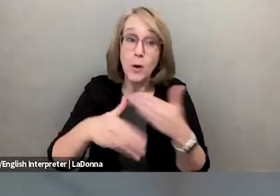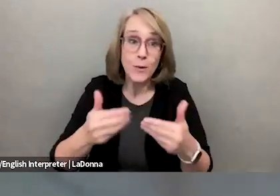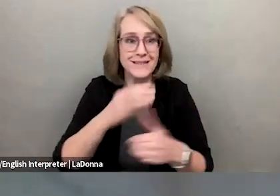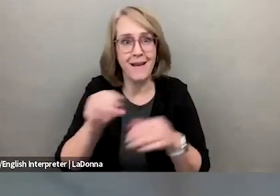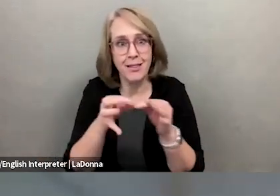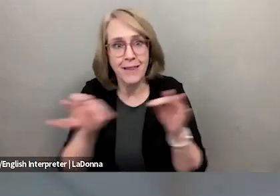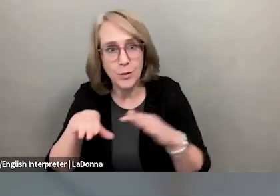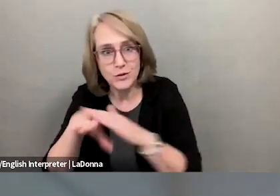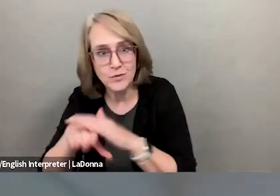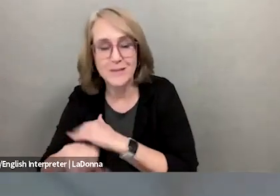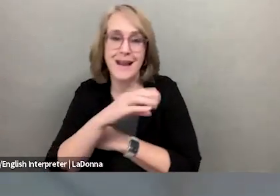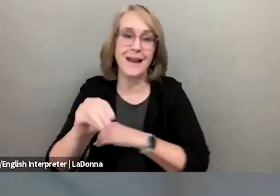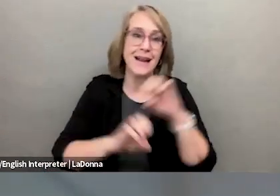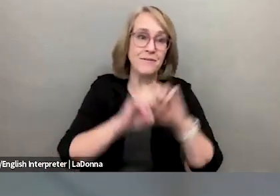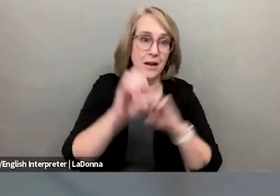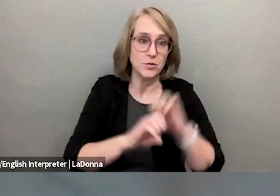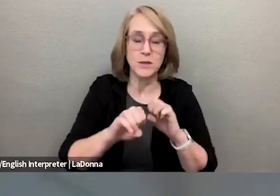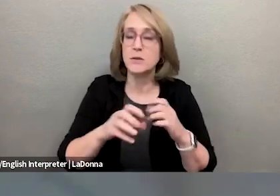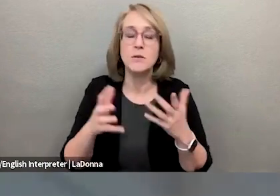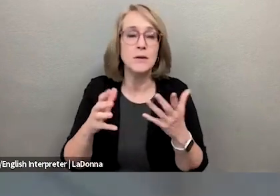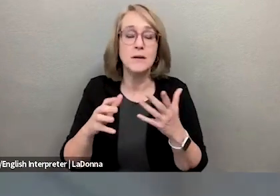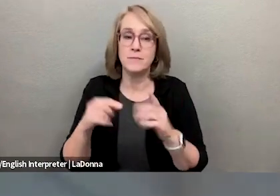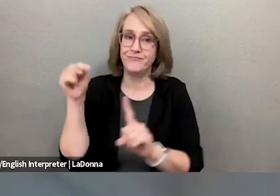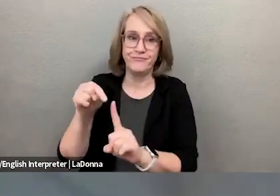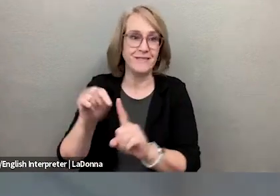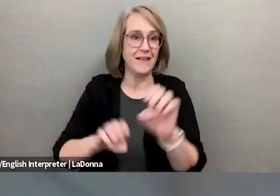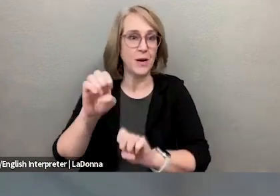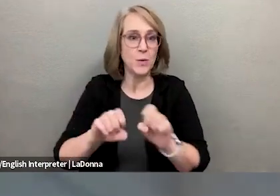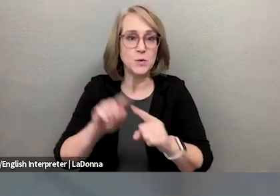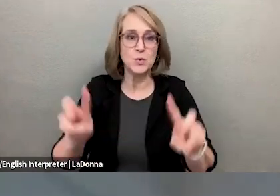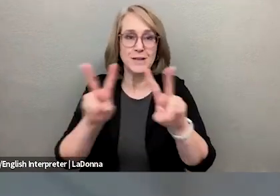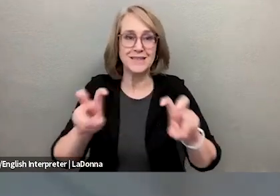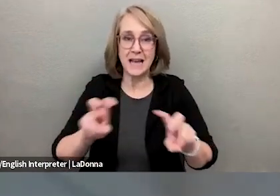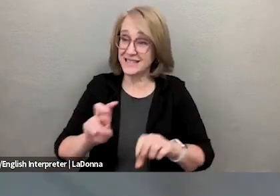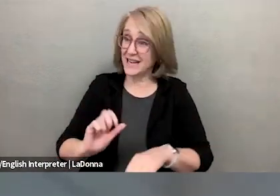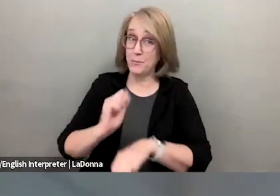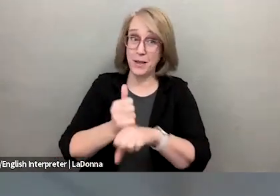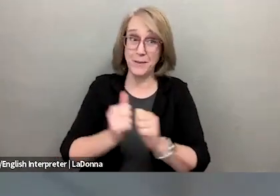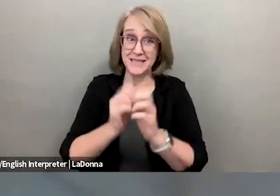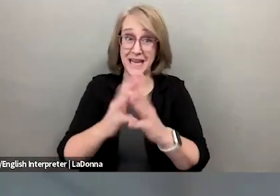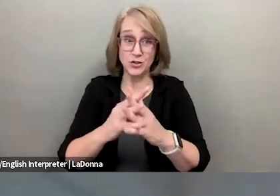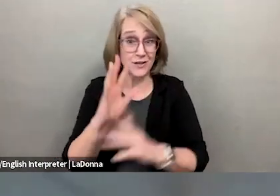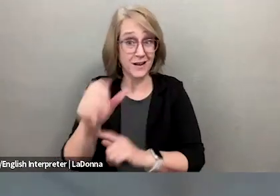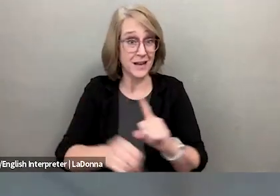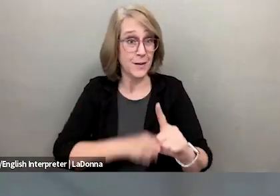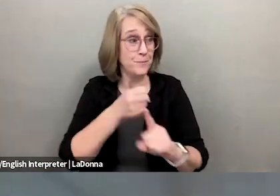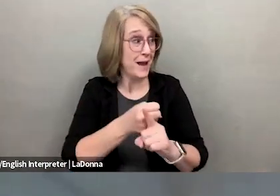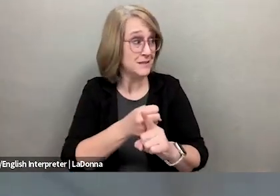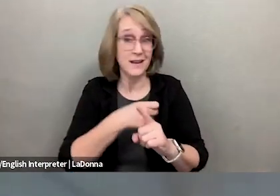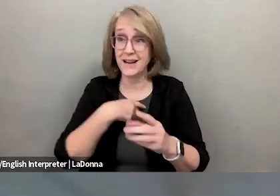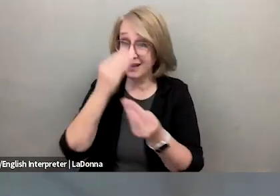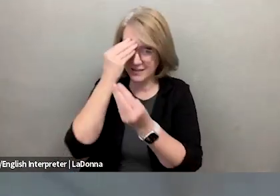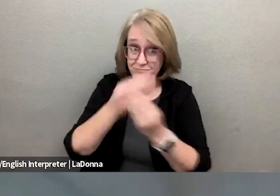and evaluation, really importantly, evaluation to assess implementation and impact and to